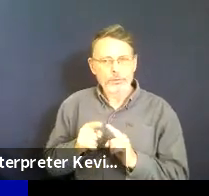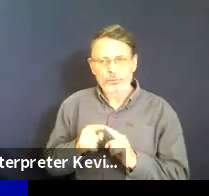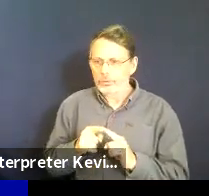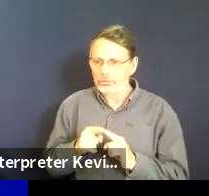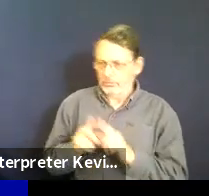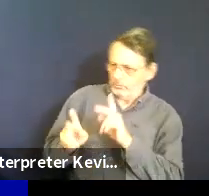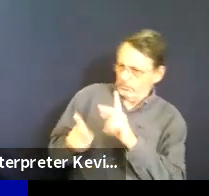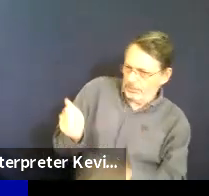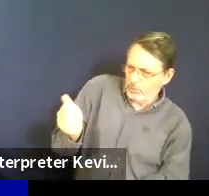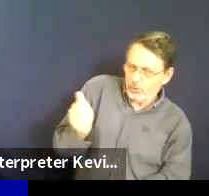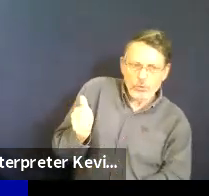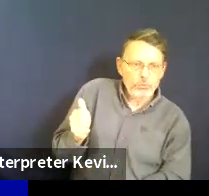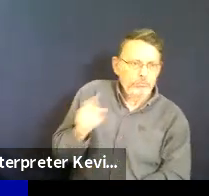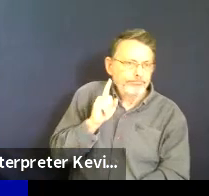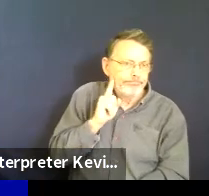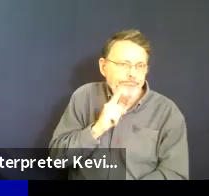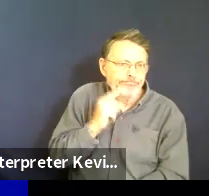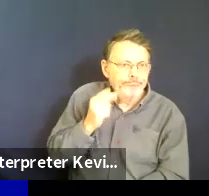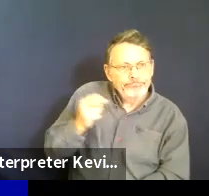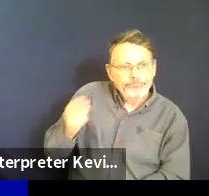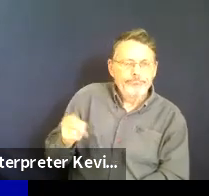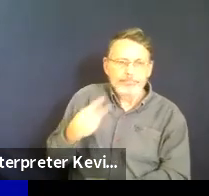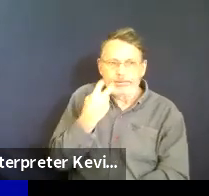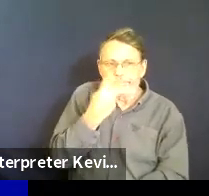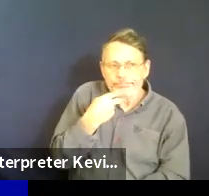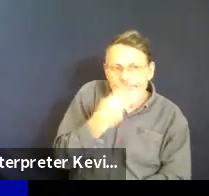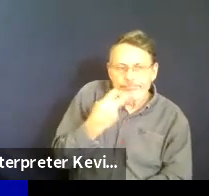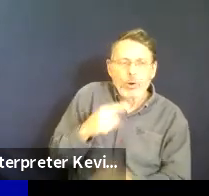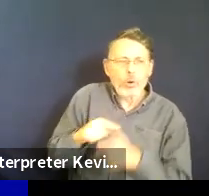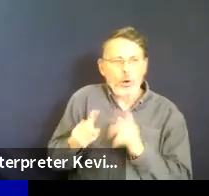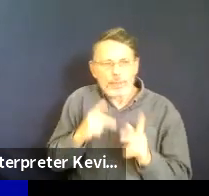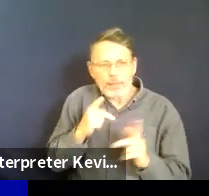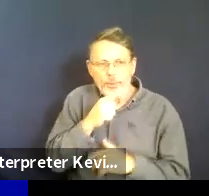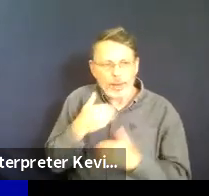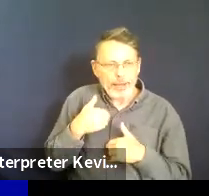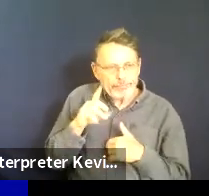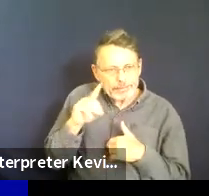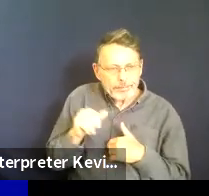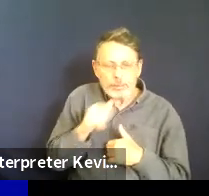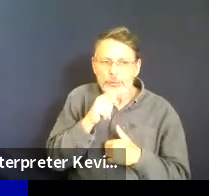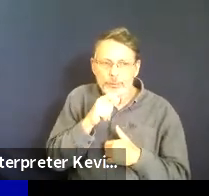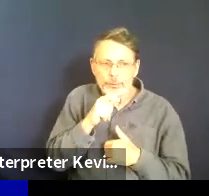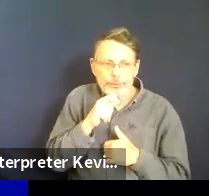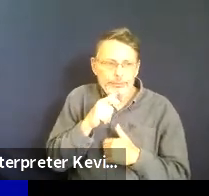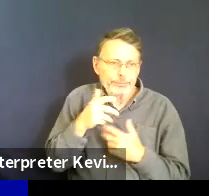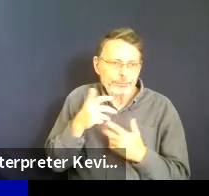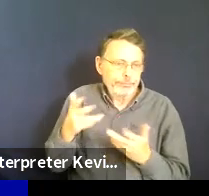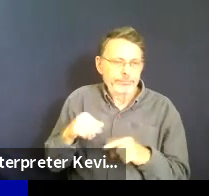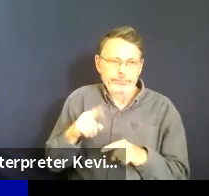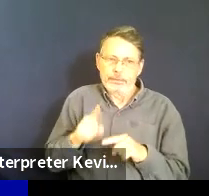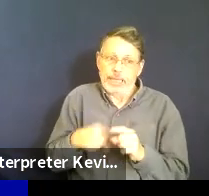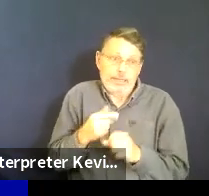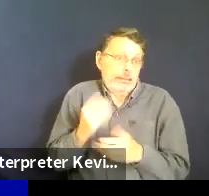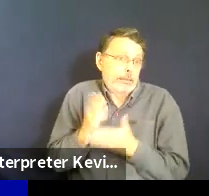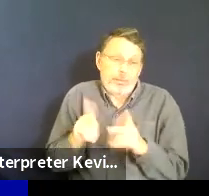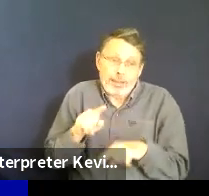individuals who are hearing impaired and need to read lips, or with regards to individuals who have disabilities who may not be able to wear a